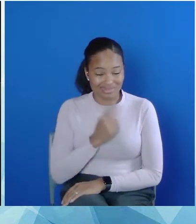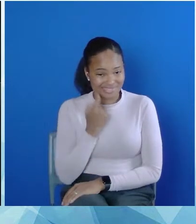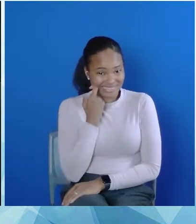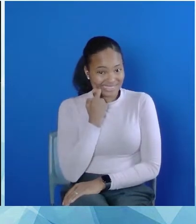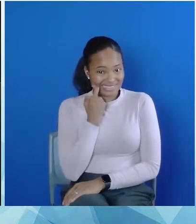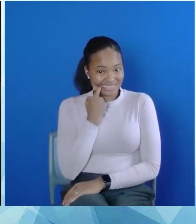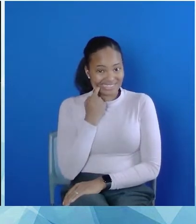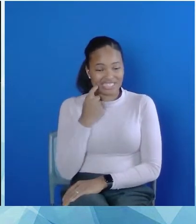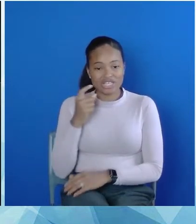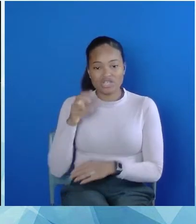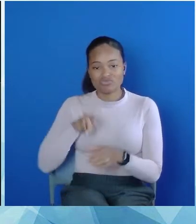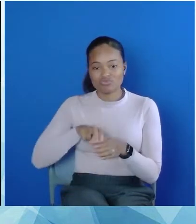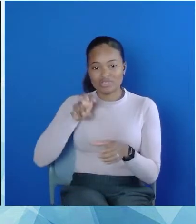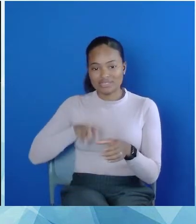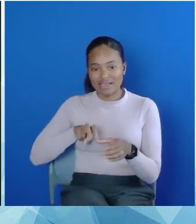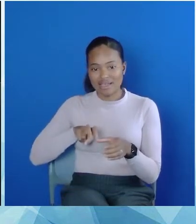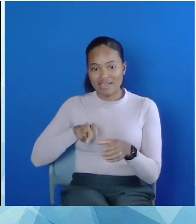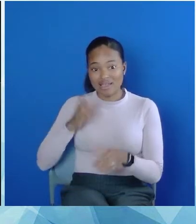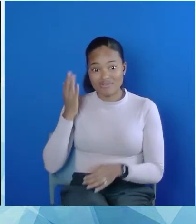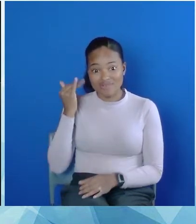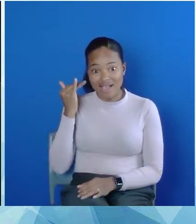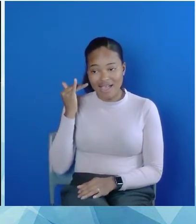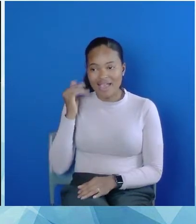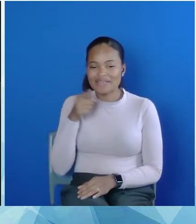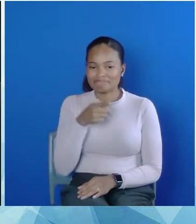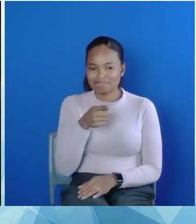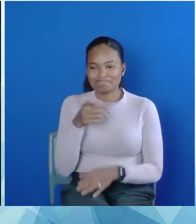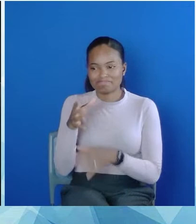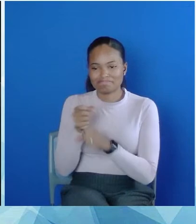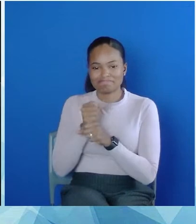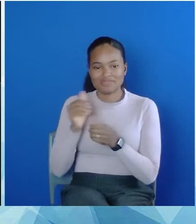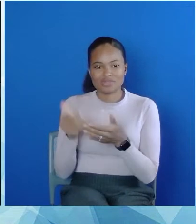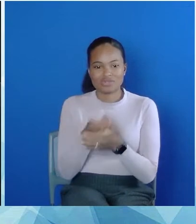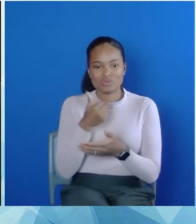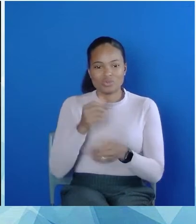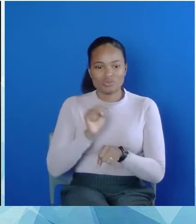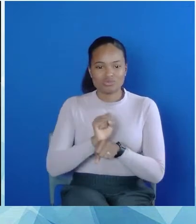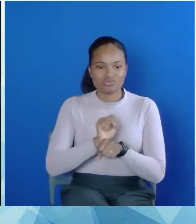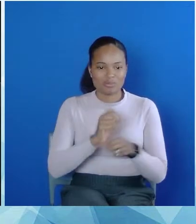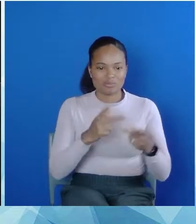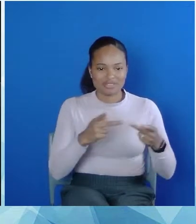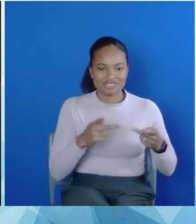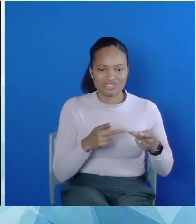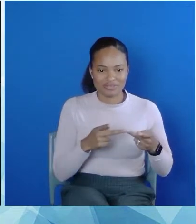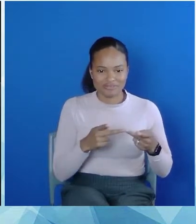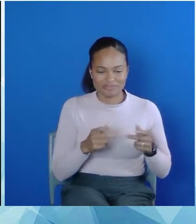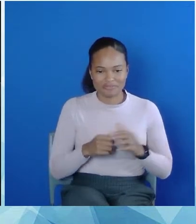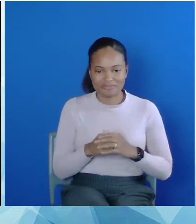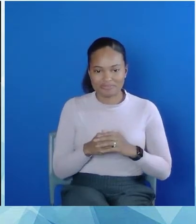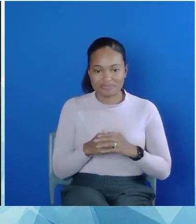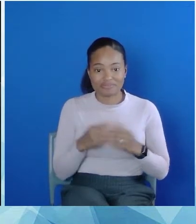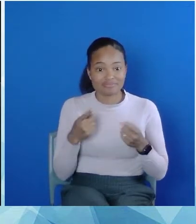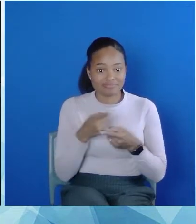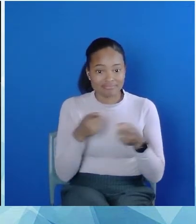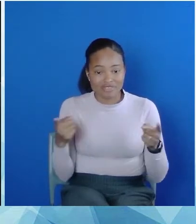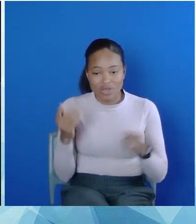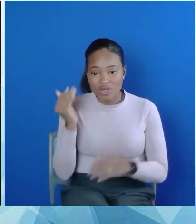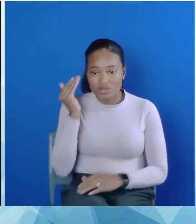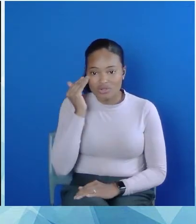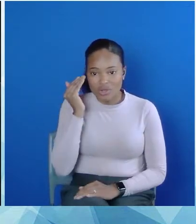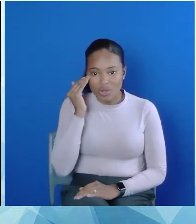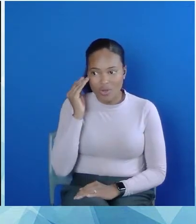resigned because of a new job position. As you all know, during his